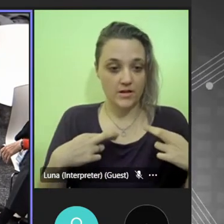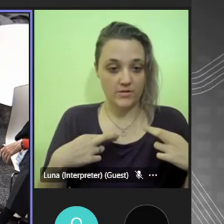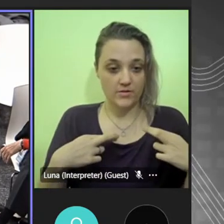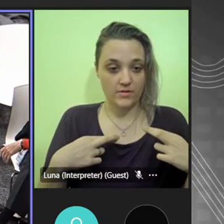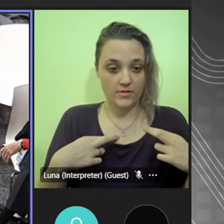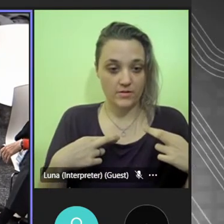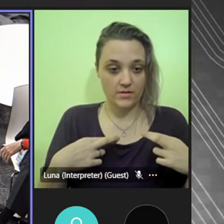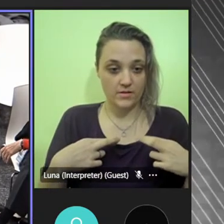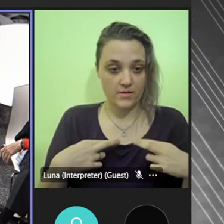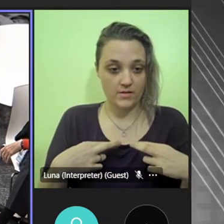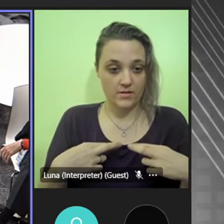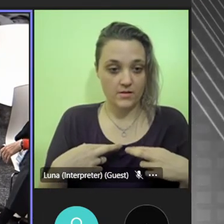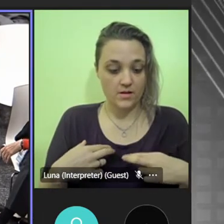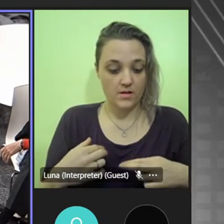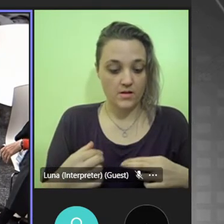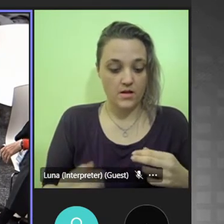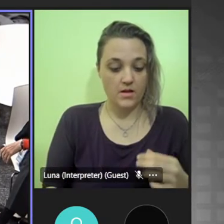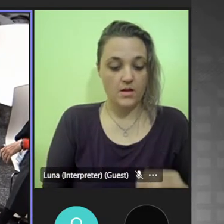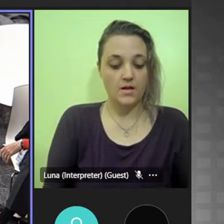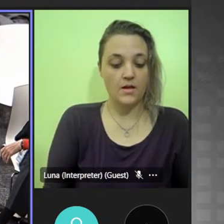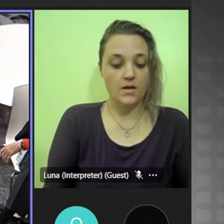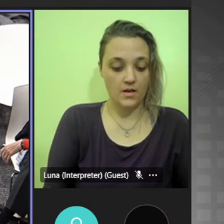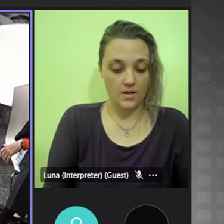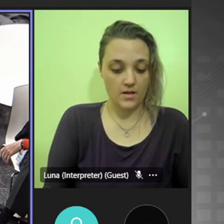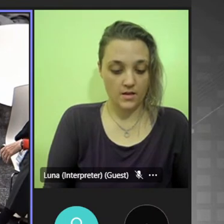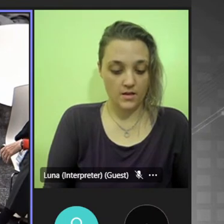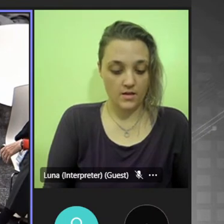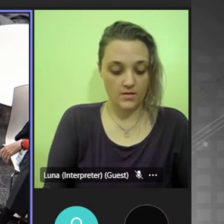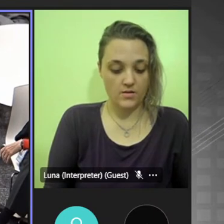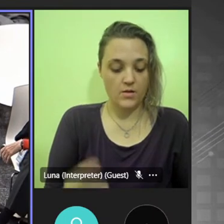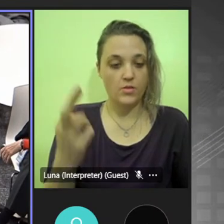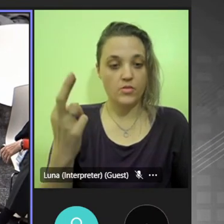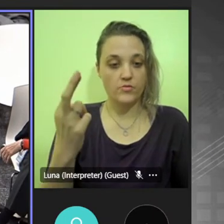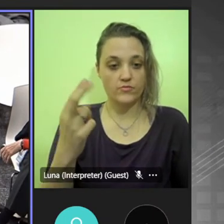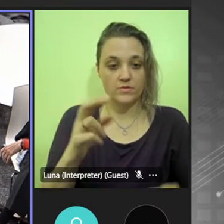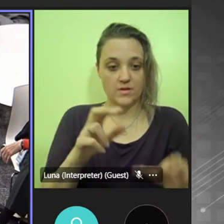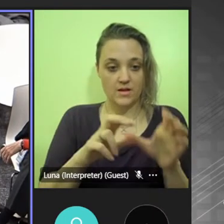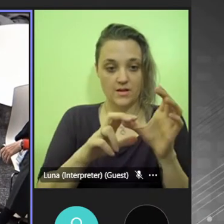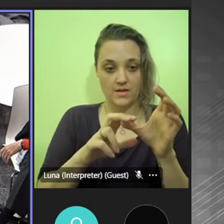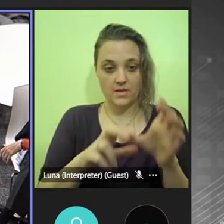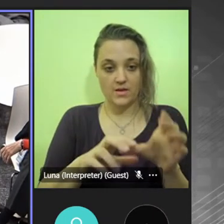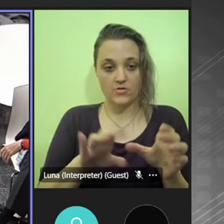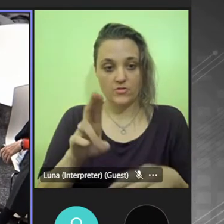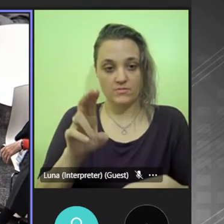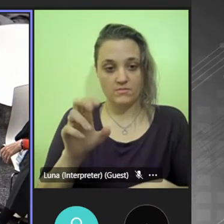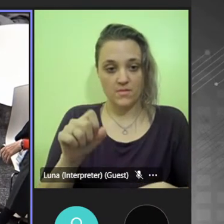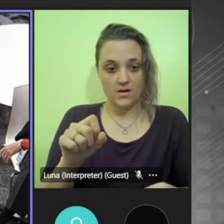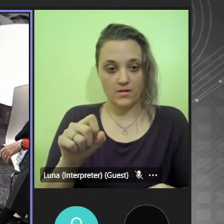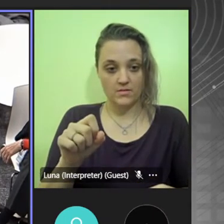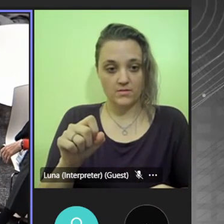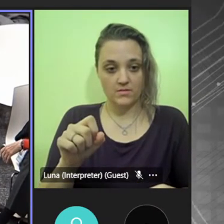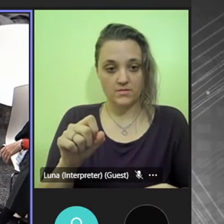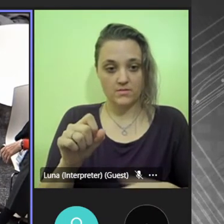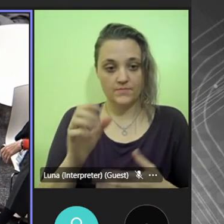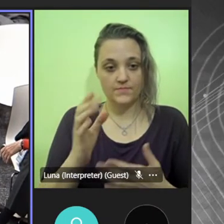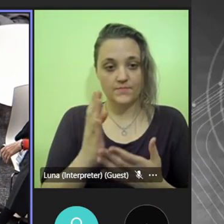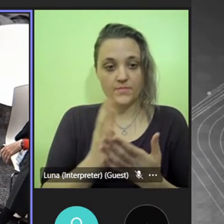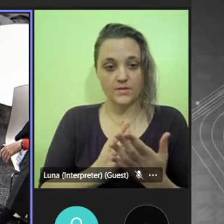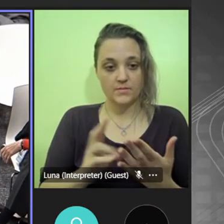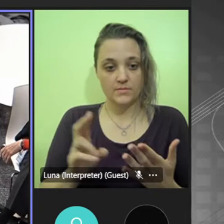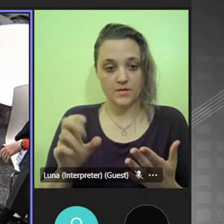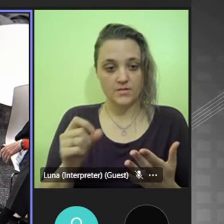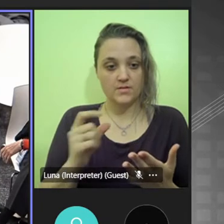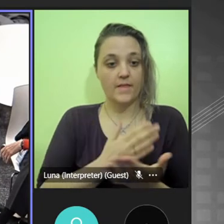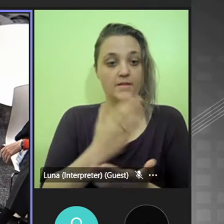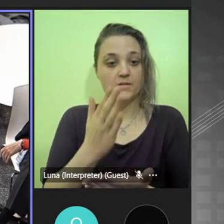and I retire now and that's it and everything I cares about the bus some